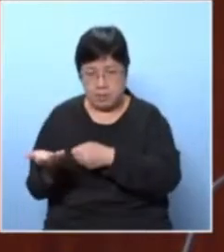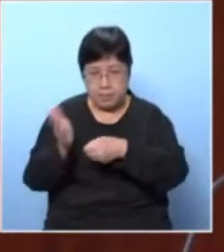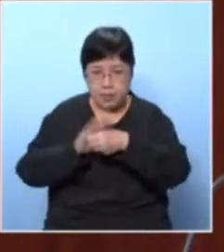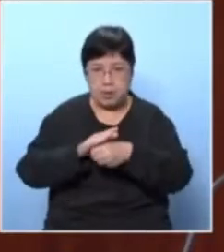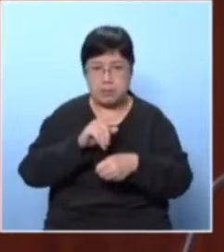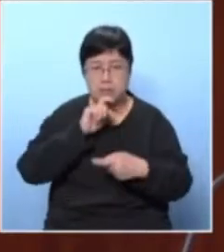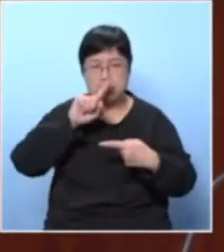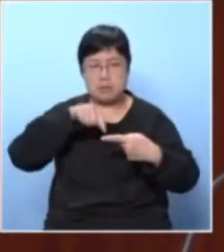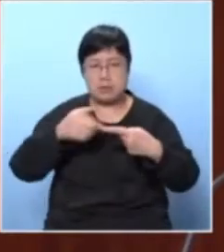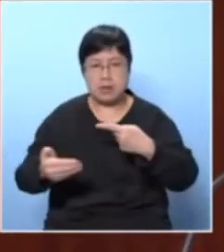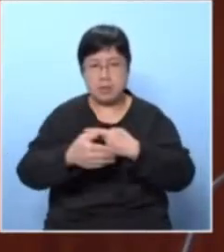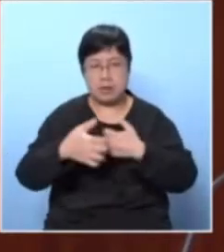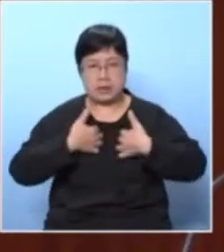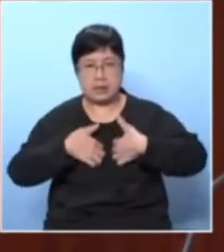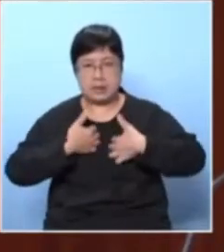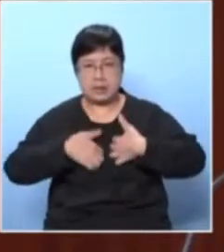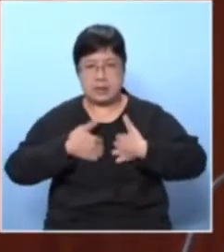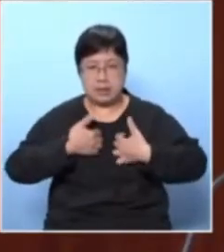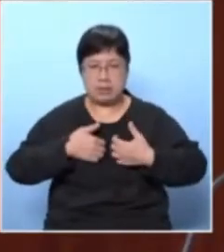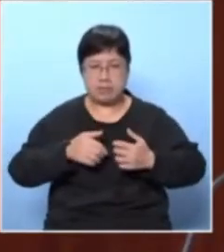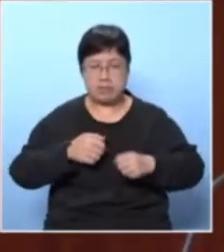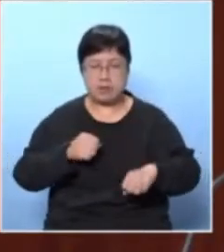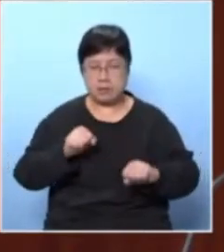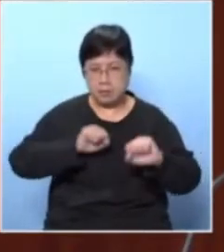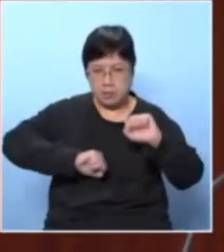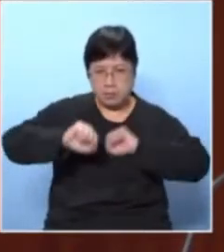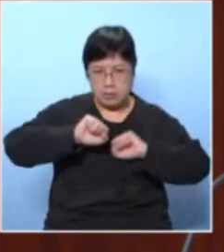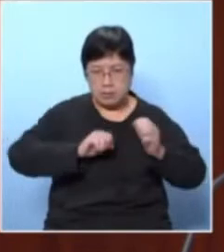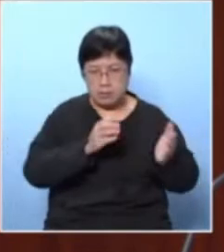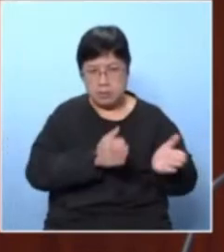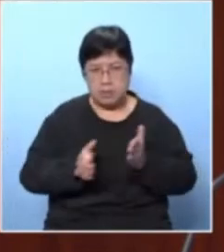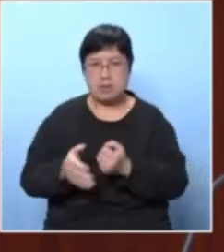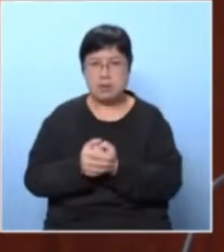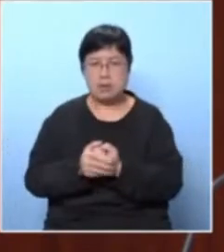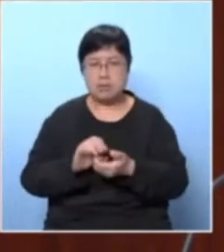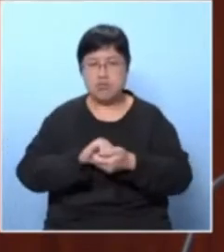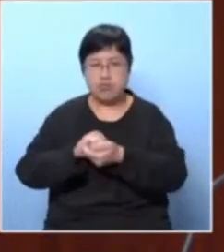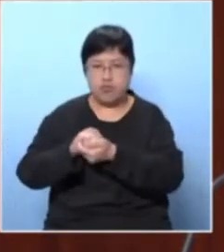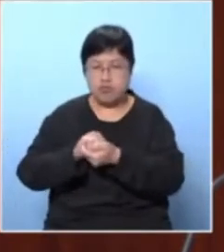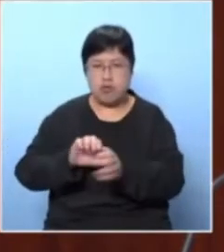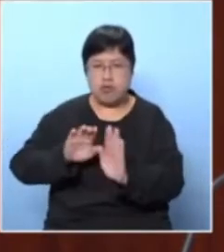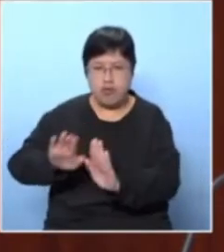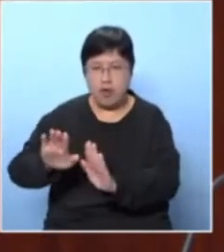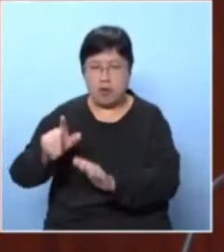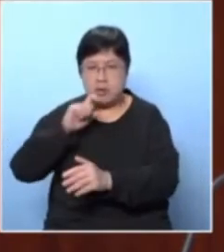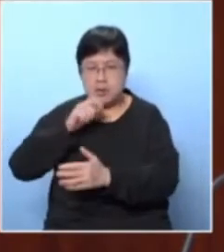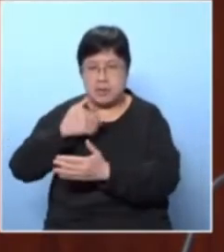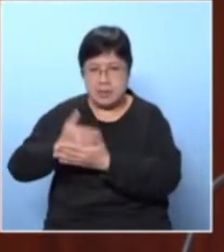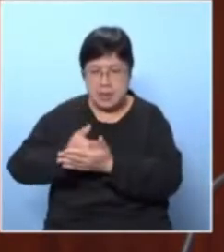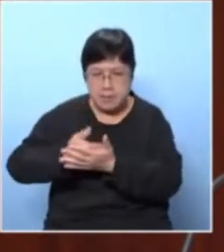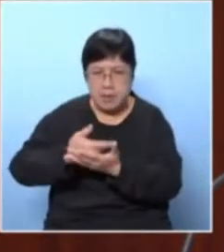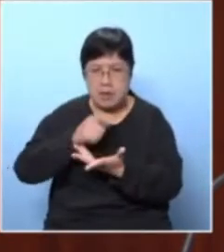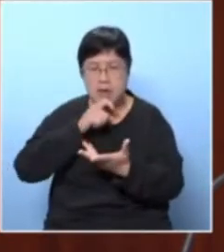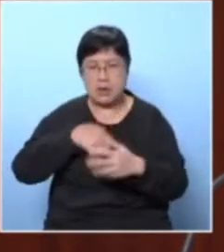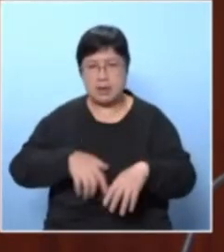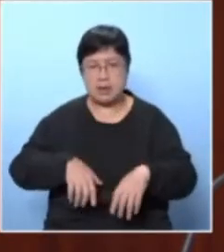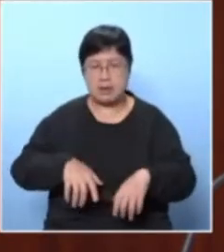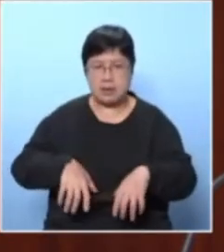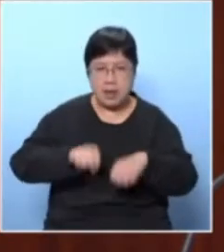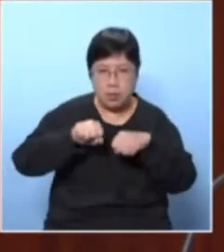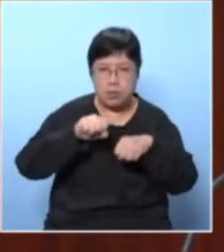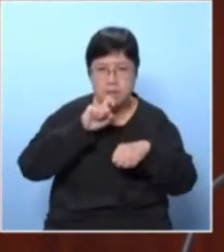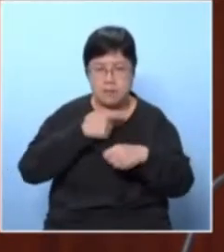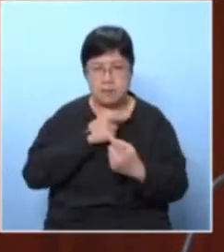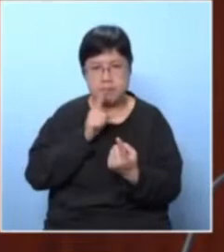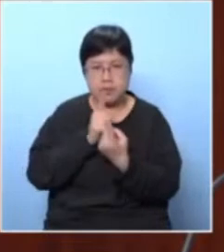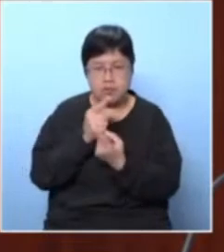and implement a new Greater Bay Area Emergency Response and Rescue Operational Plan, establishing a systematic